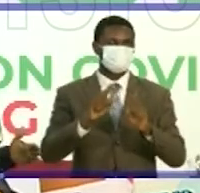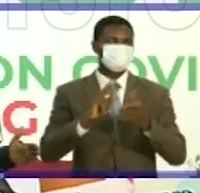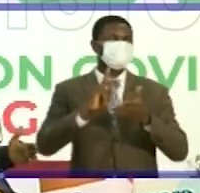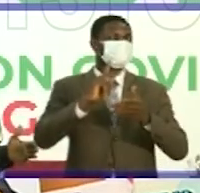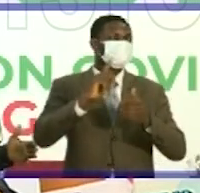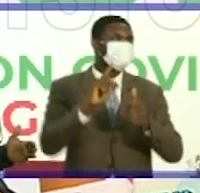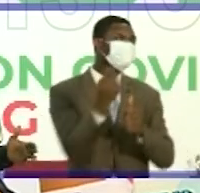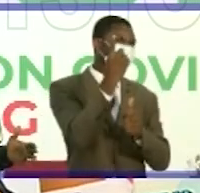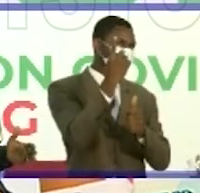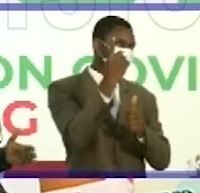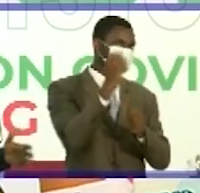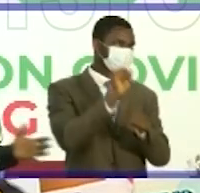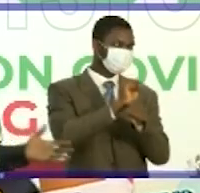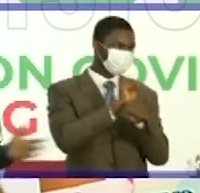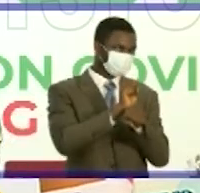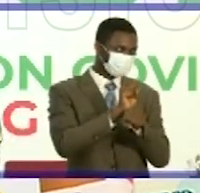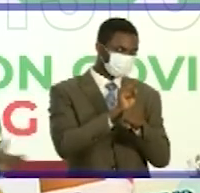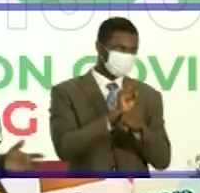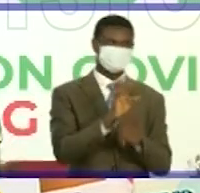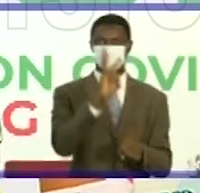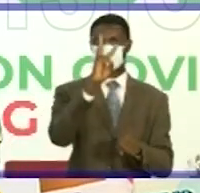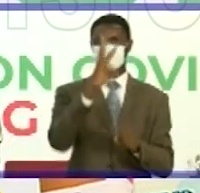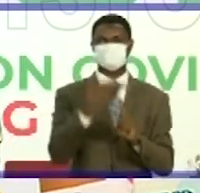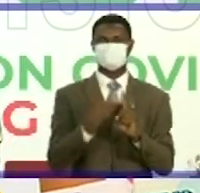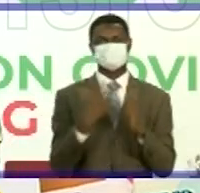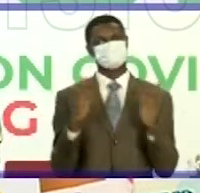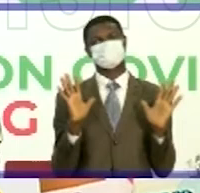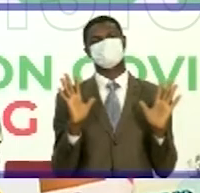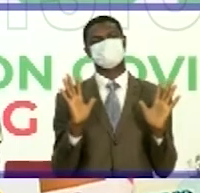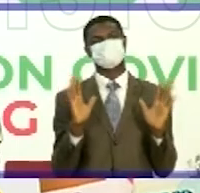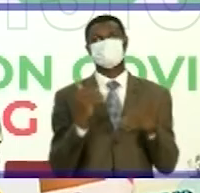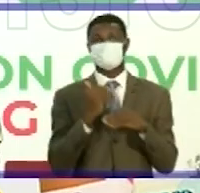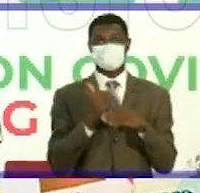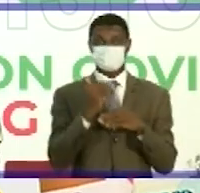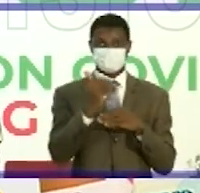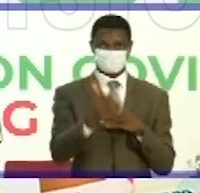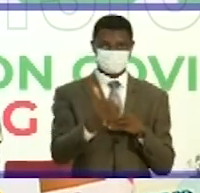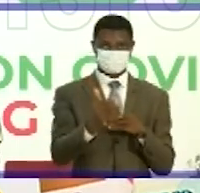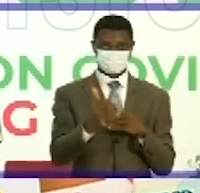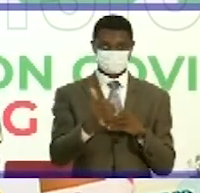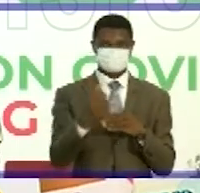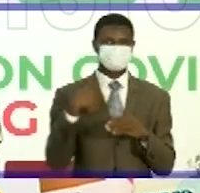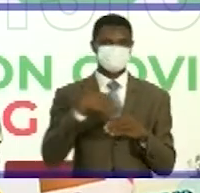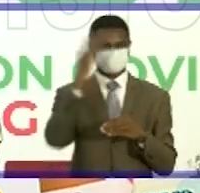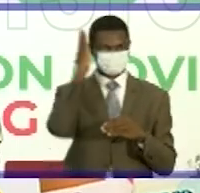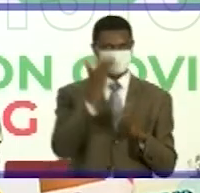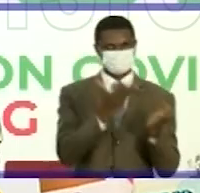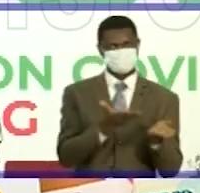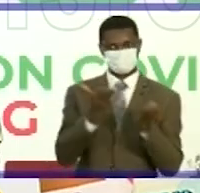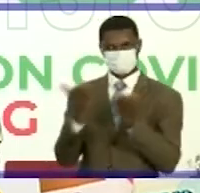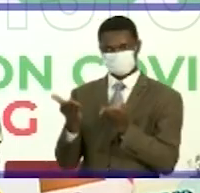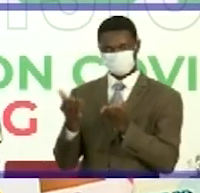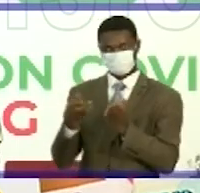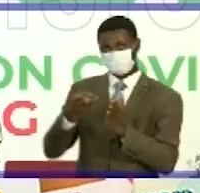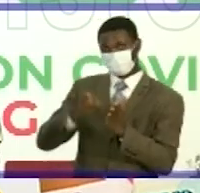assignments that we were given was in 6 months. And when we get there, we'll submit a comprehensive report to Mr.